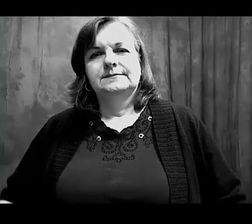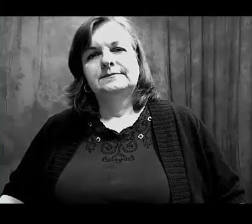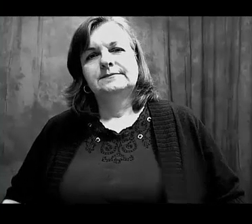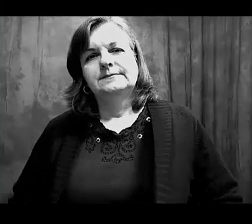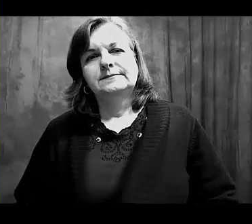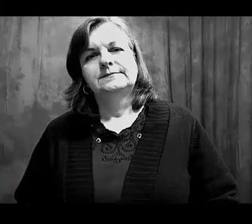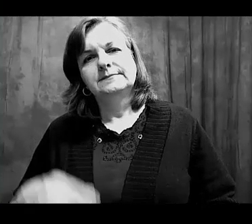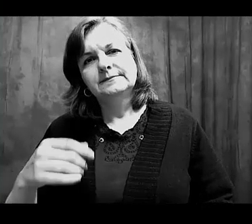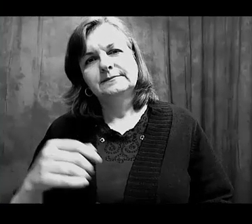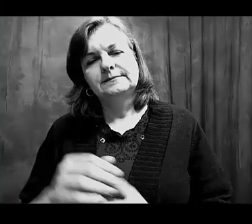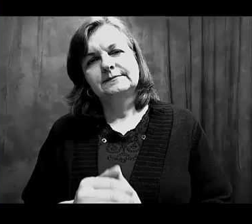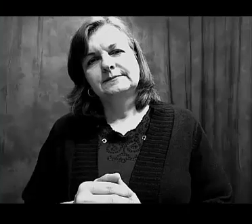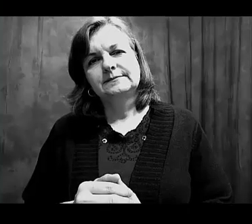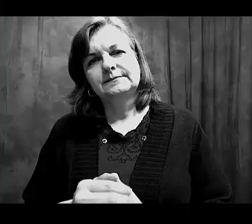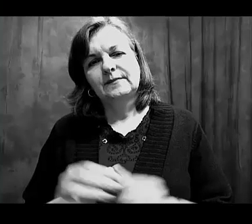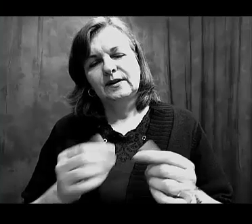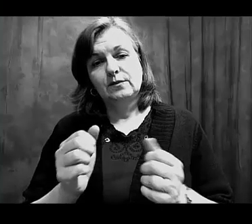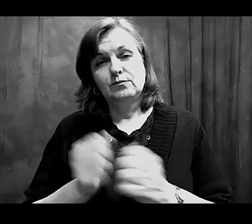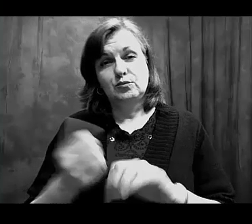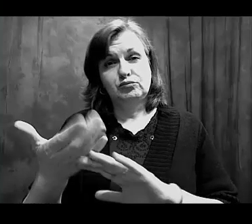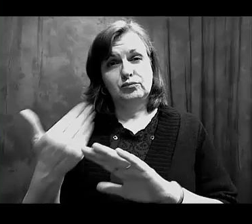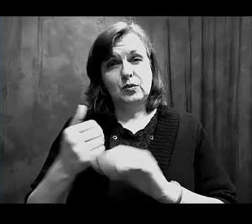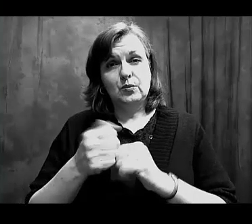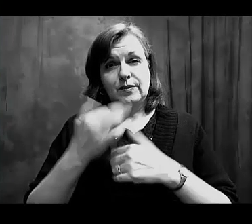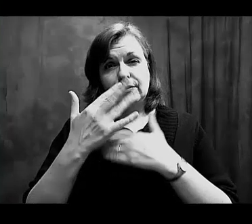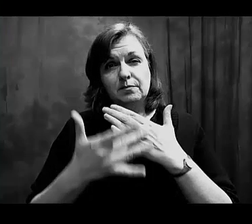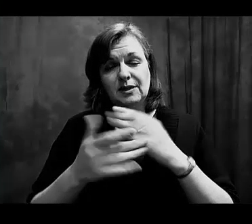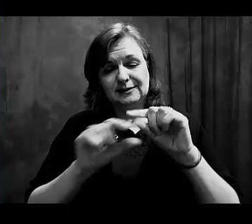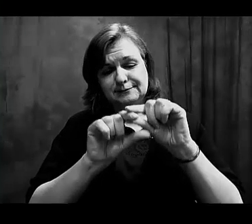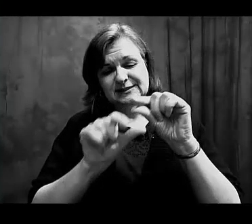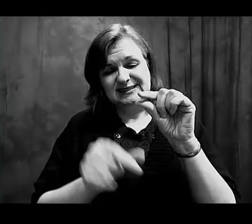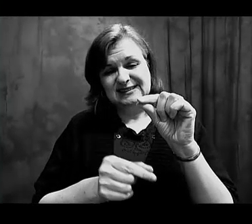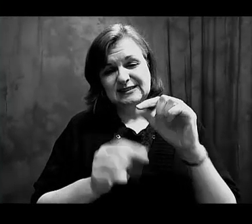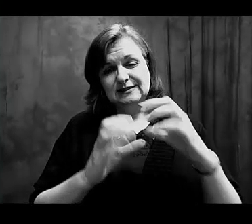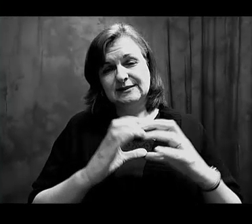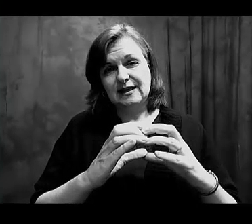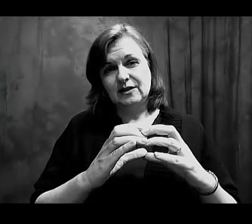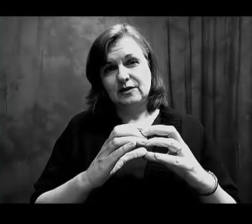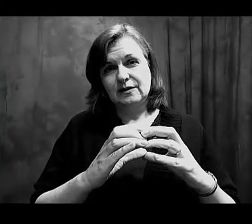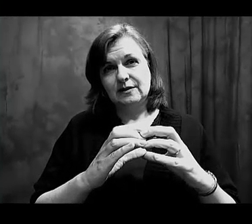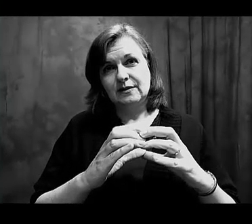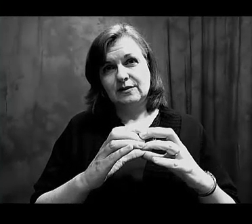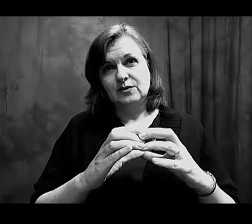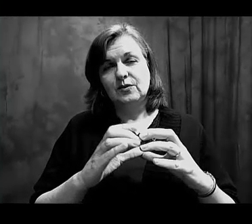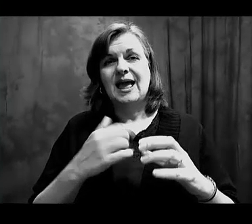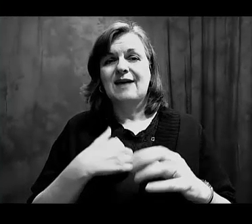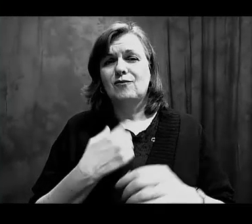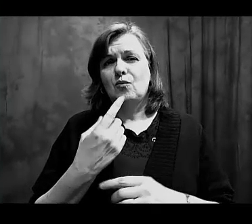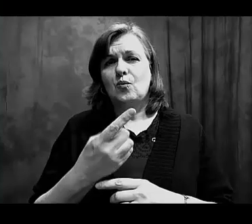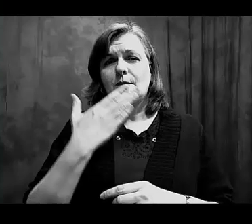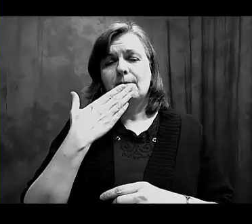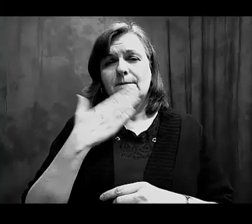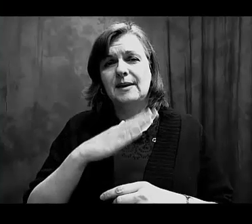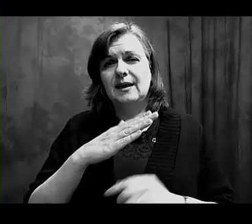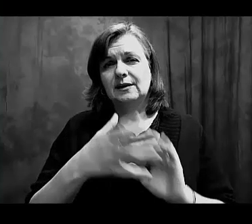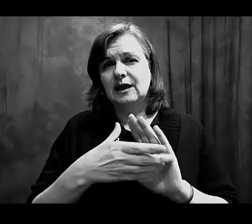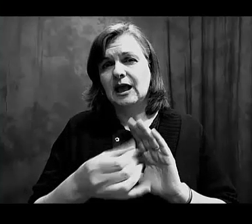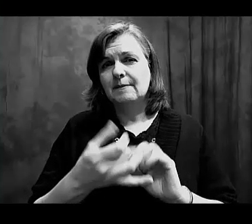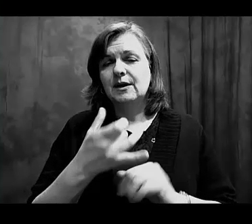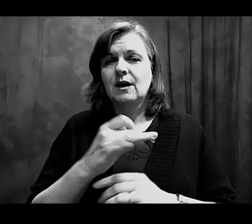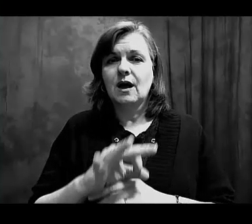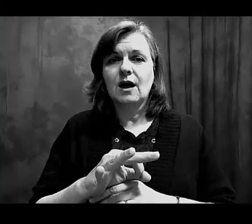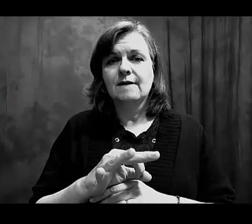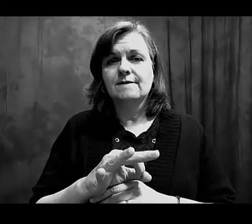if you have one bad copy of that hemoglobin gene, or if every copy of your gene for hemoglobin is